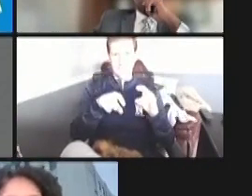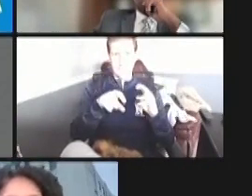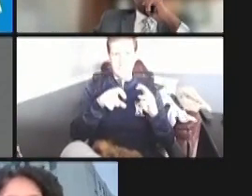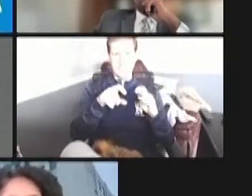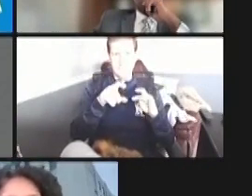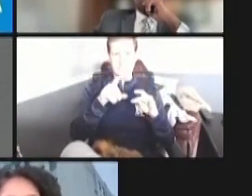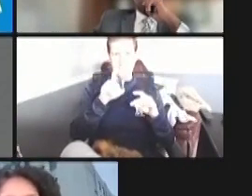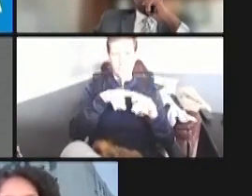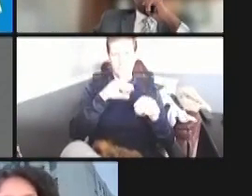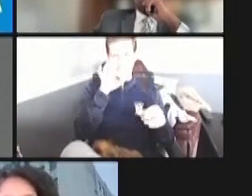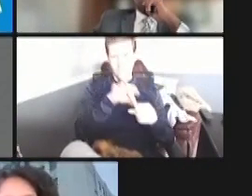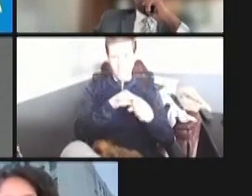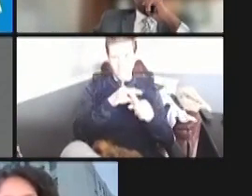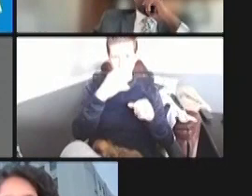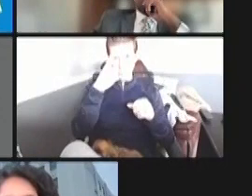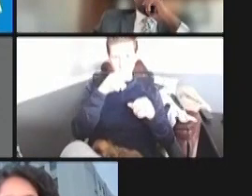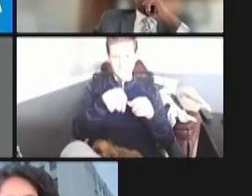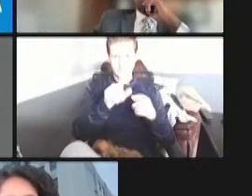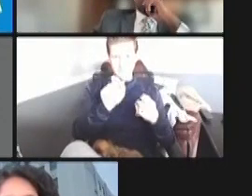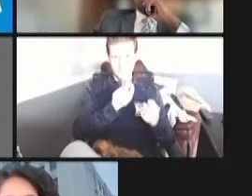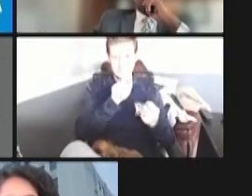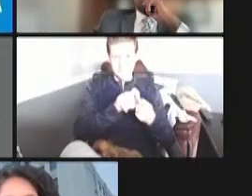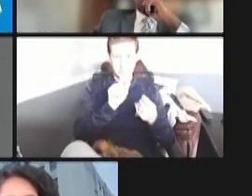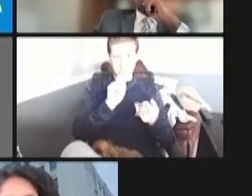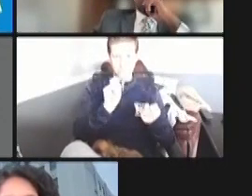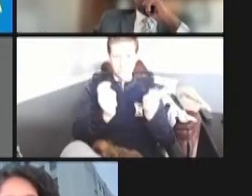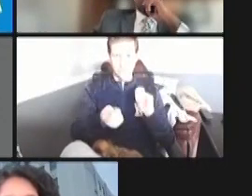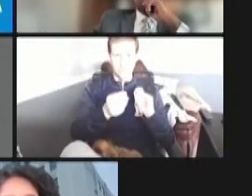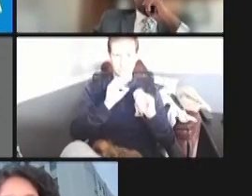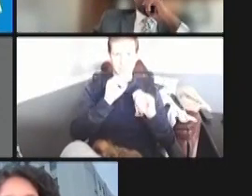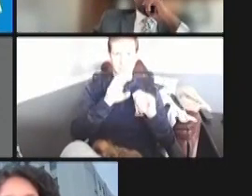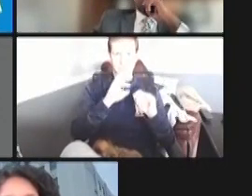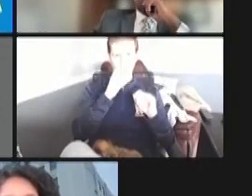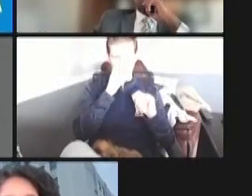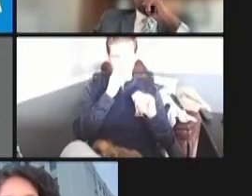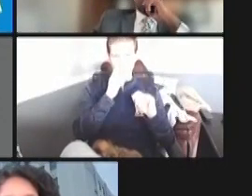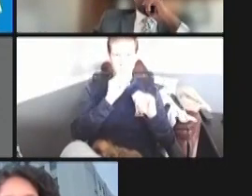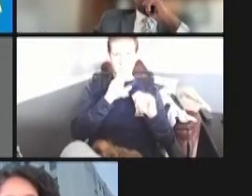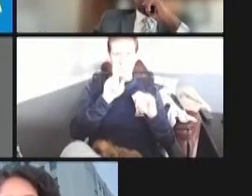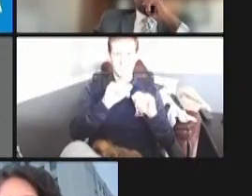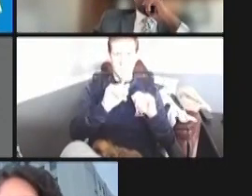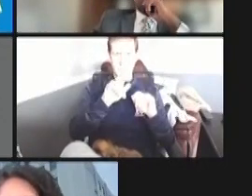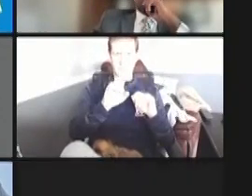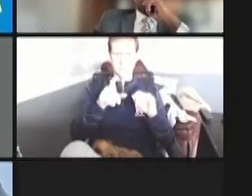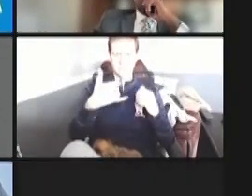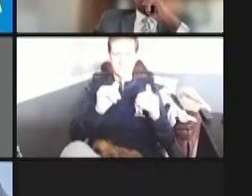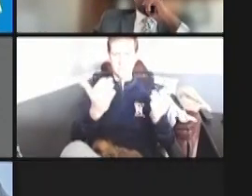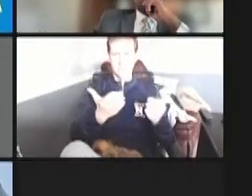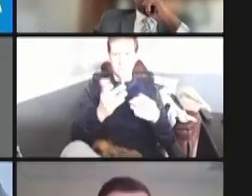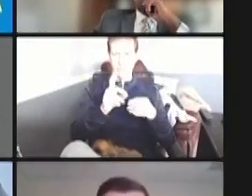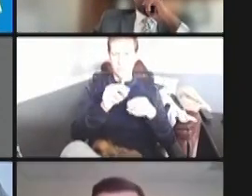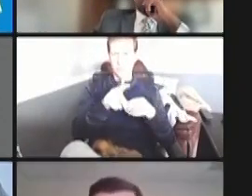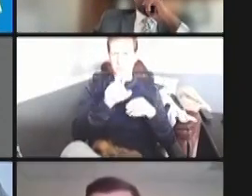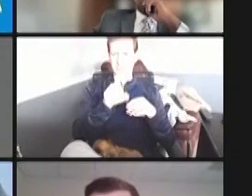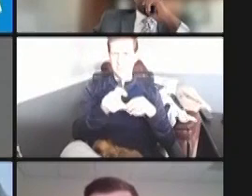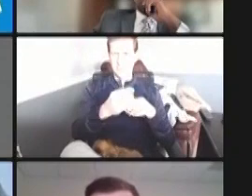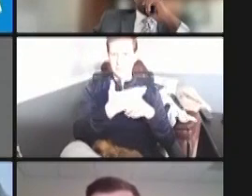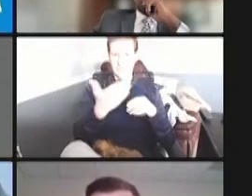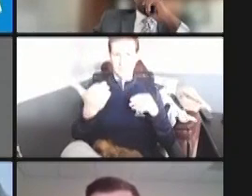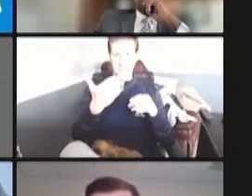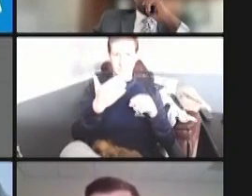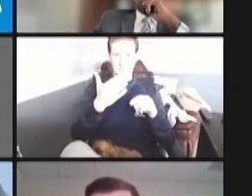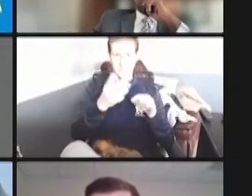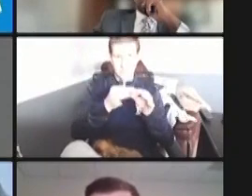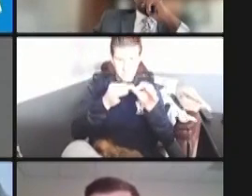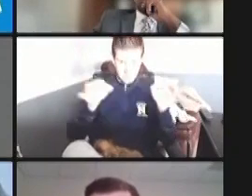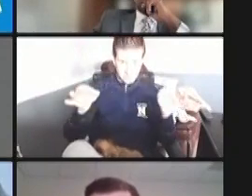to vote for these specific changes. Or Kyle, excuse me, are you still here? Do you need something explicitly from us to